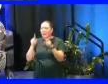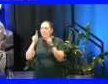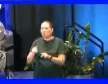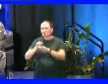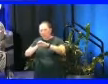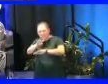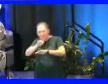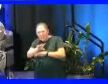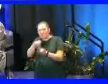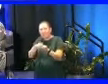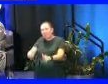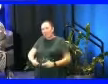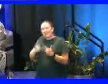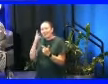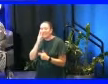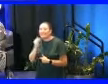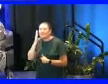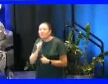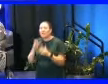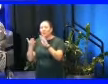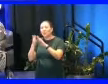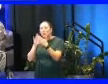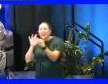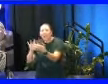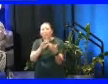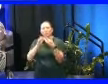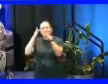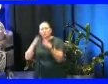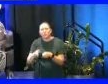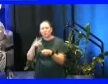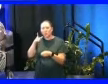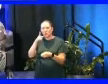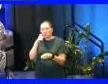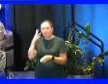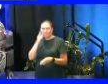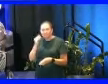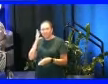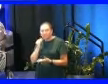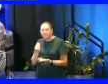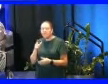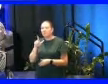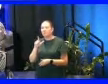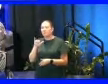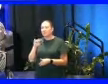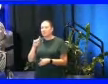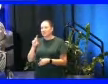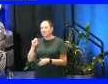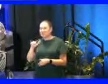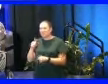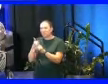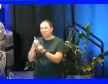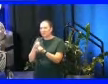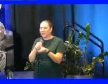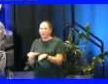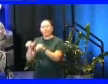lived experience position or community outreach position. So there's many ways to, Lindsay's just naturally take this leadership